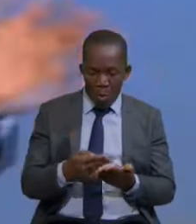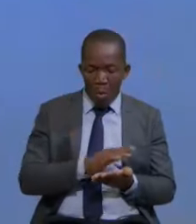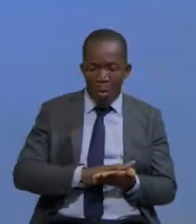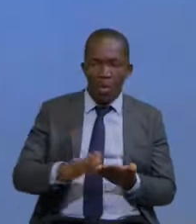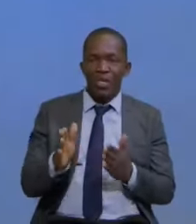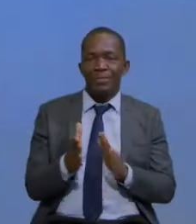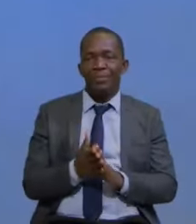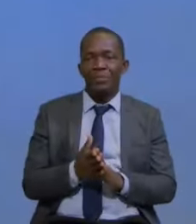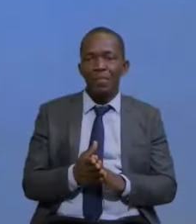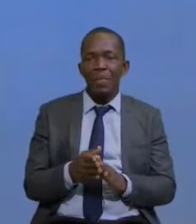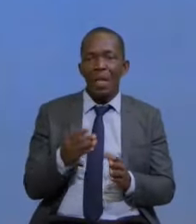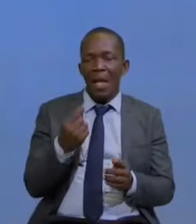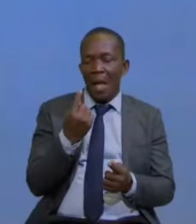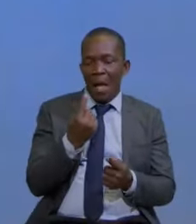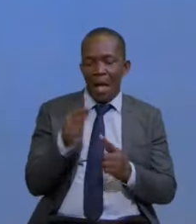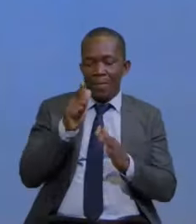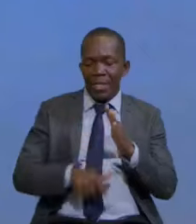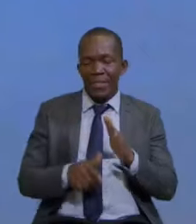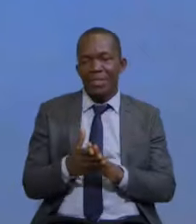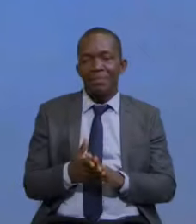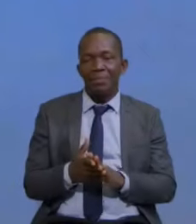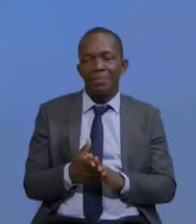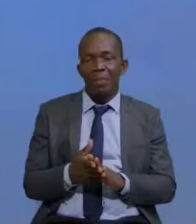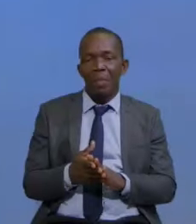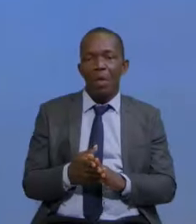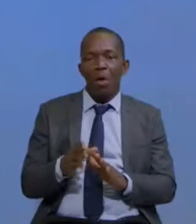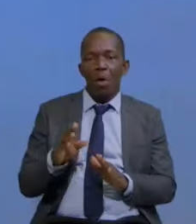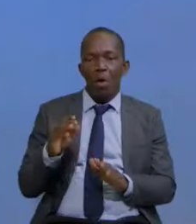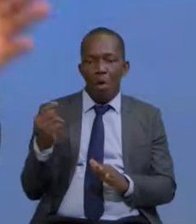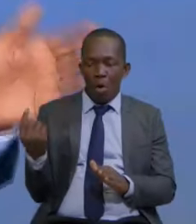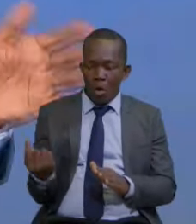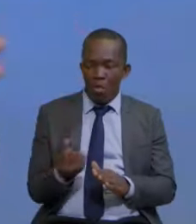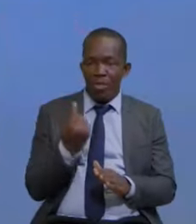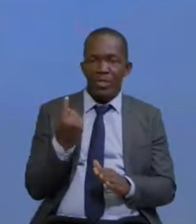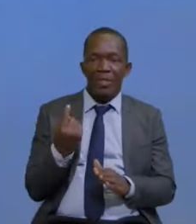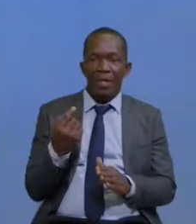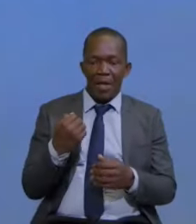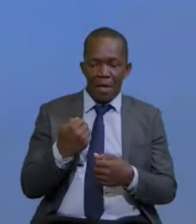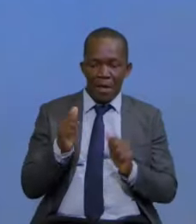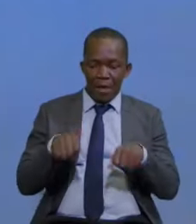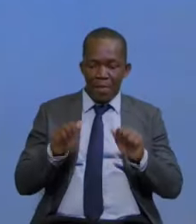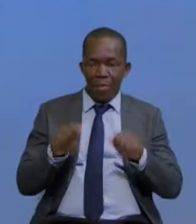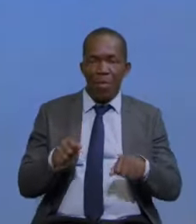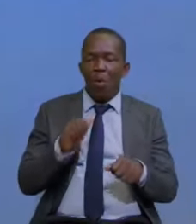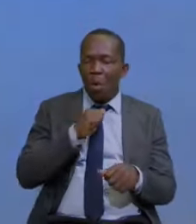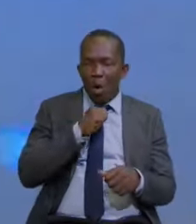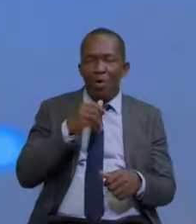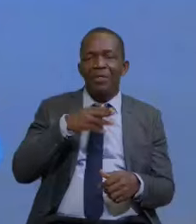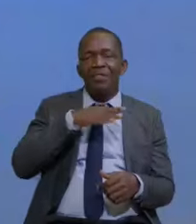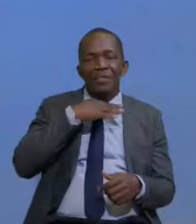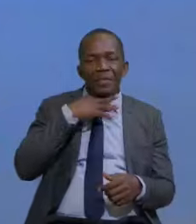harmless, always able, undefiled, always undefiled, always able, separate